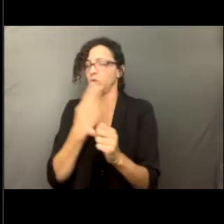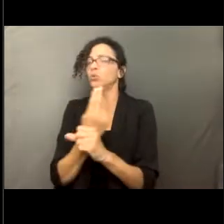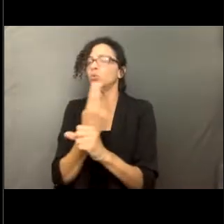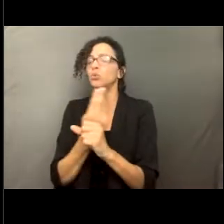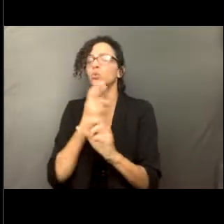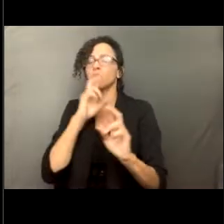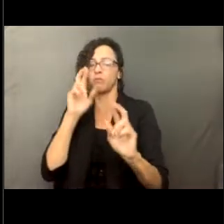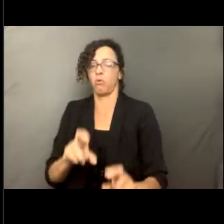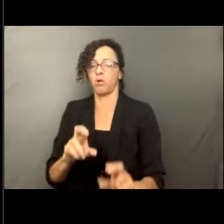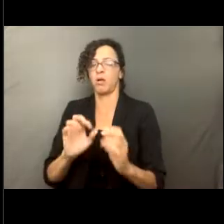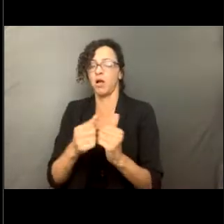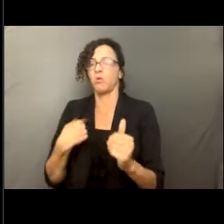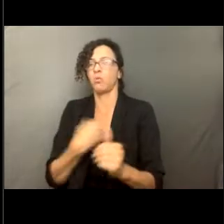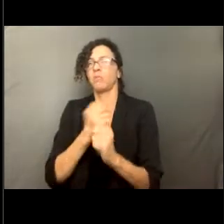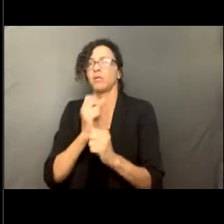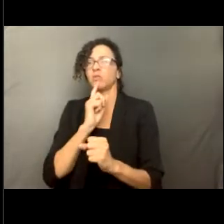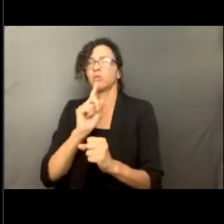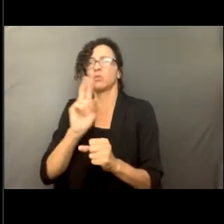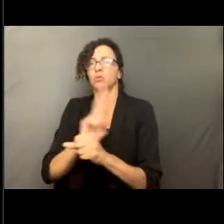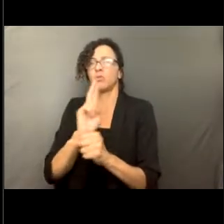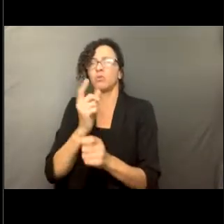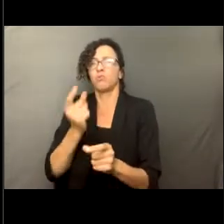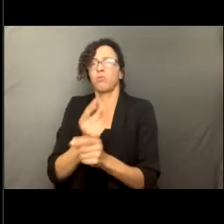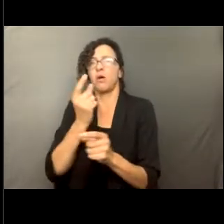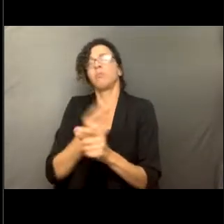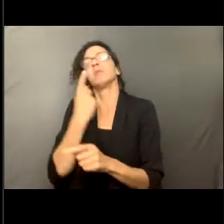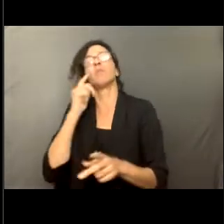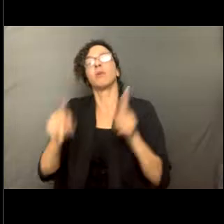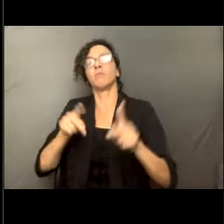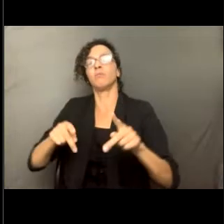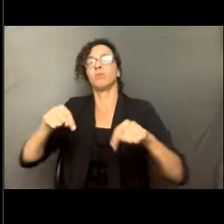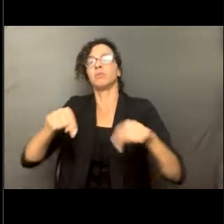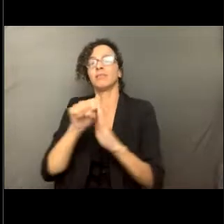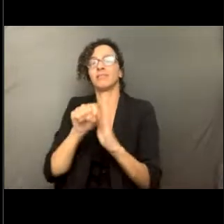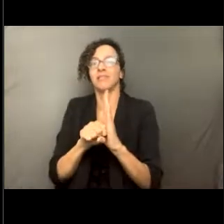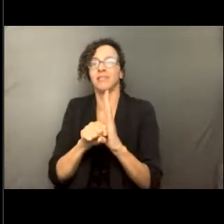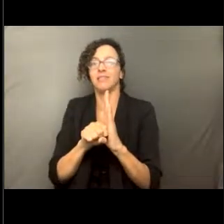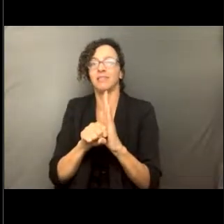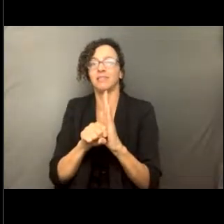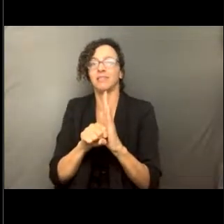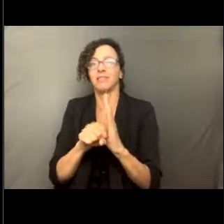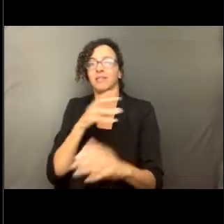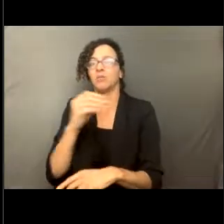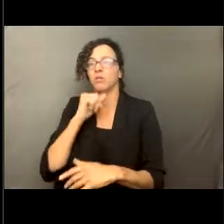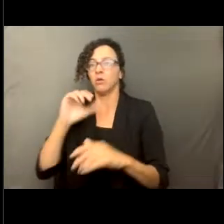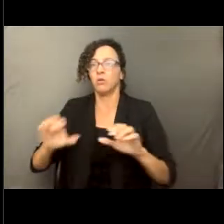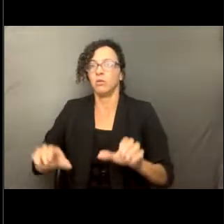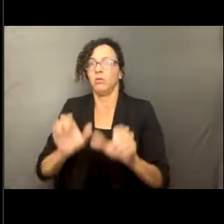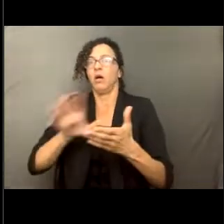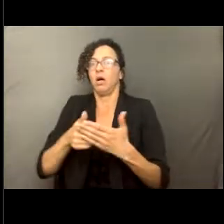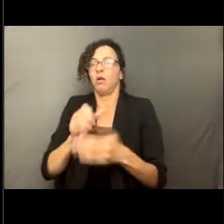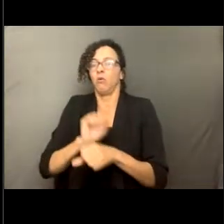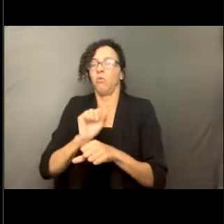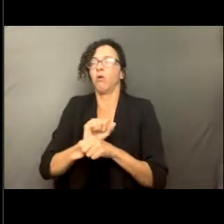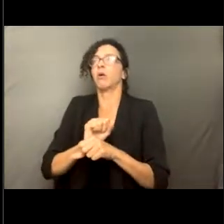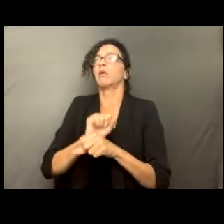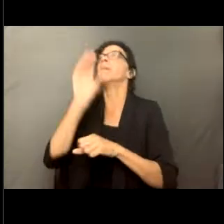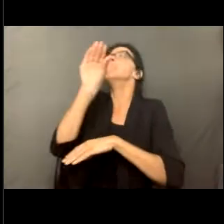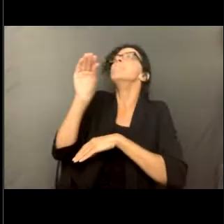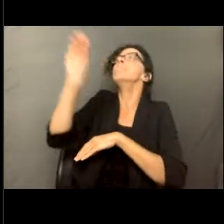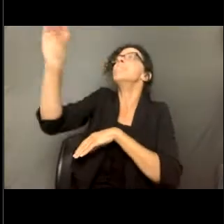that we use them properly for the people of this state, and that we don't do all this work and then they sit on the shelf and say, well,